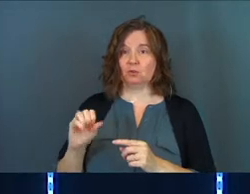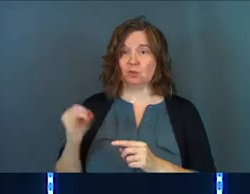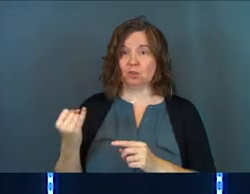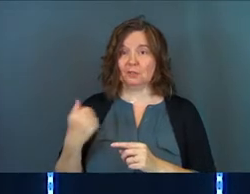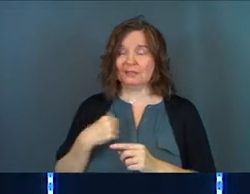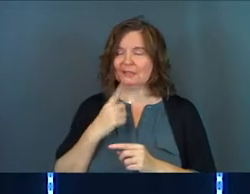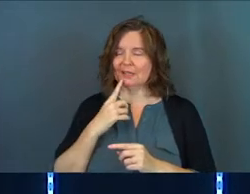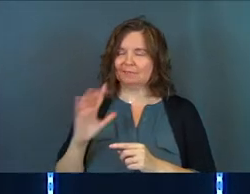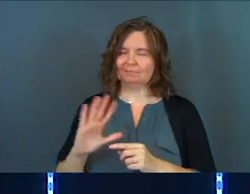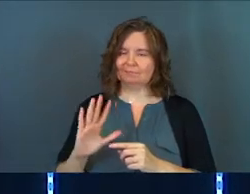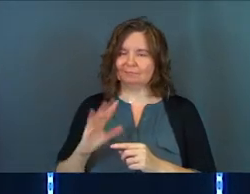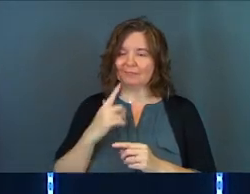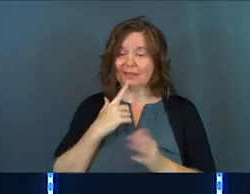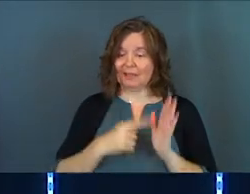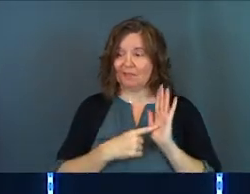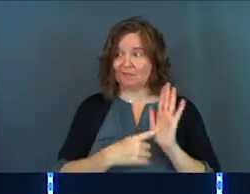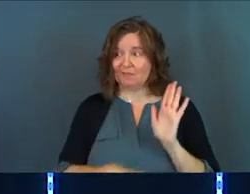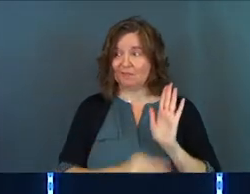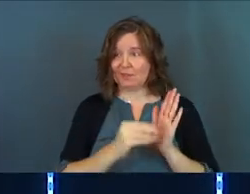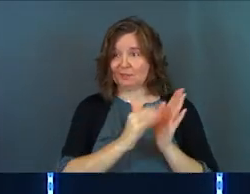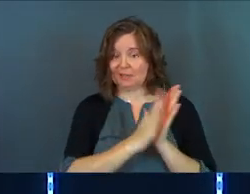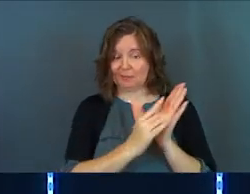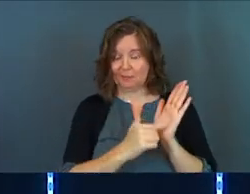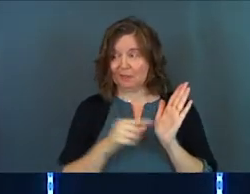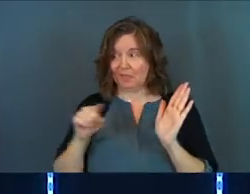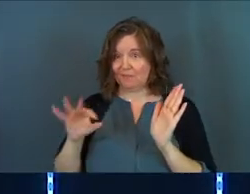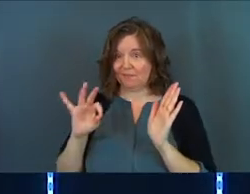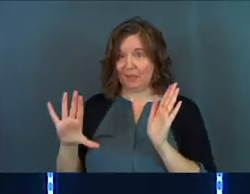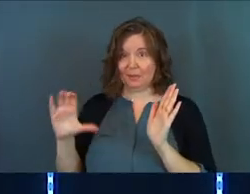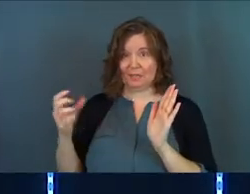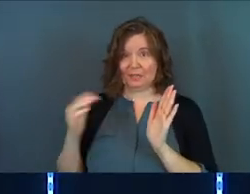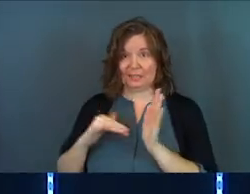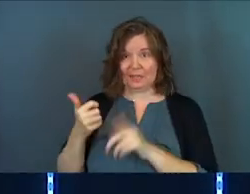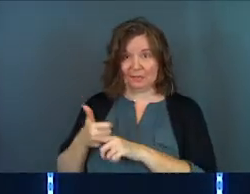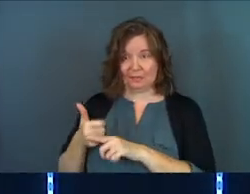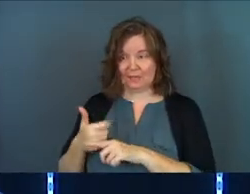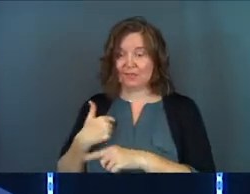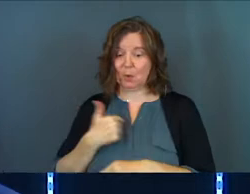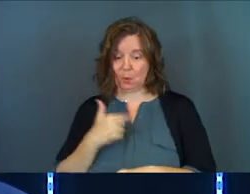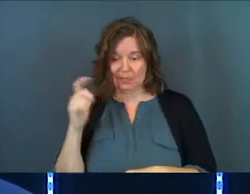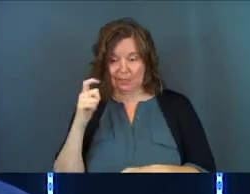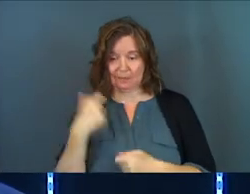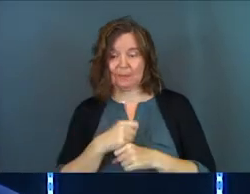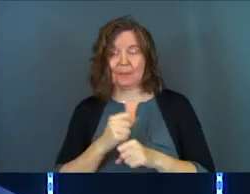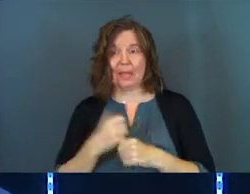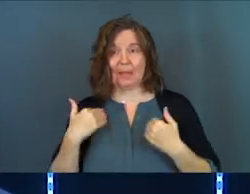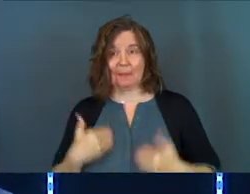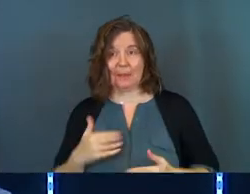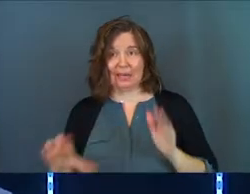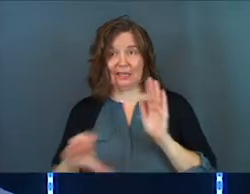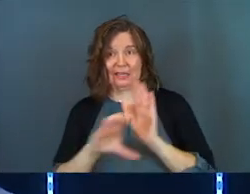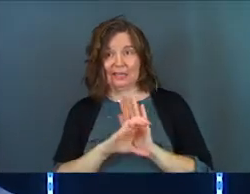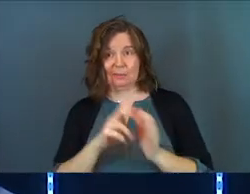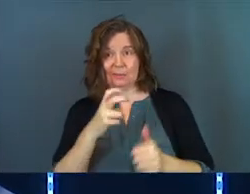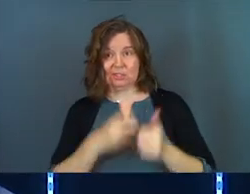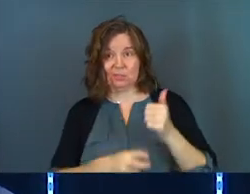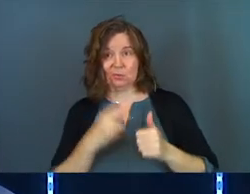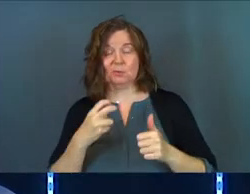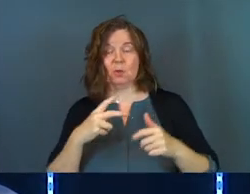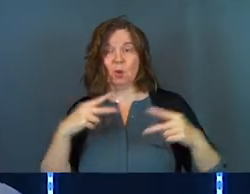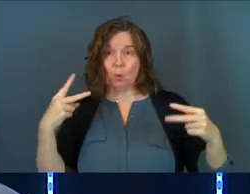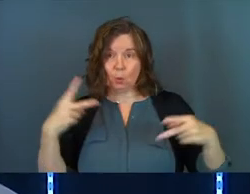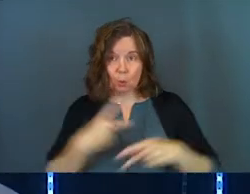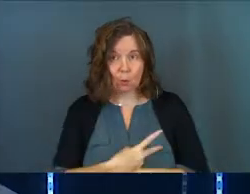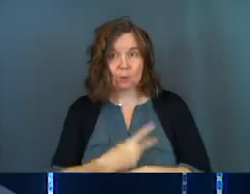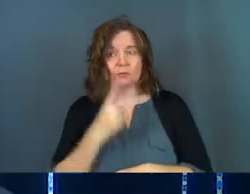Journal came up with some internal documents where they had done their own studies, and they said, "We at Instagram make body image issues worse